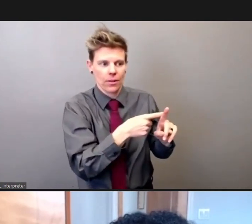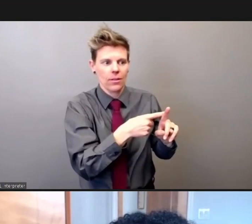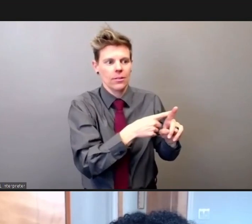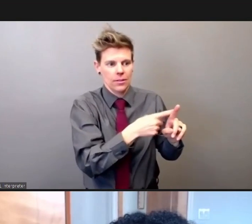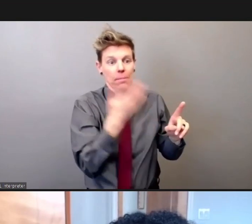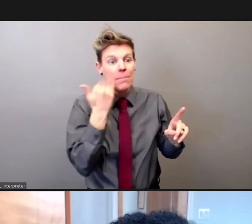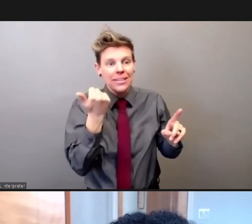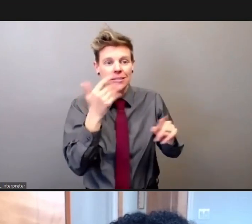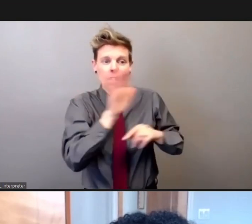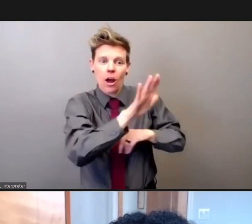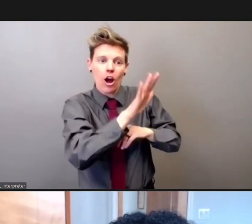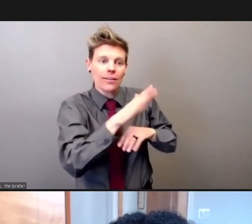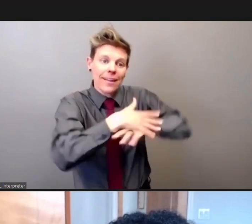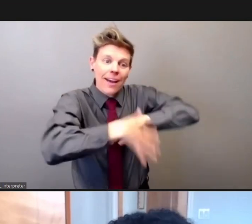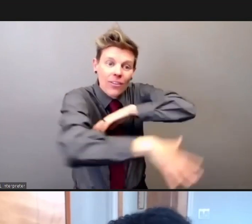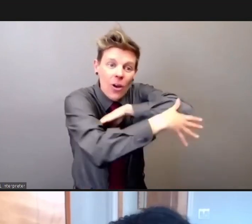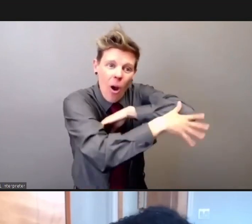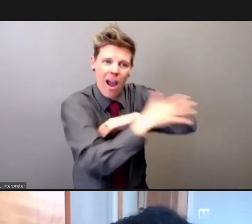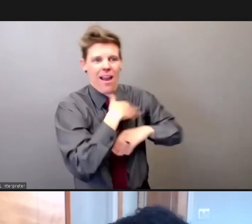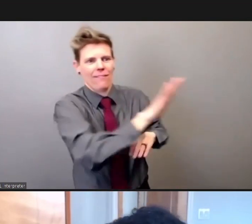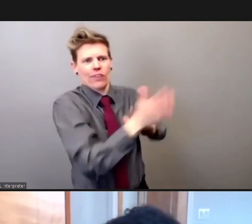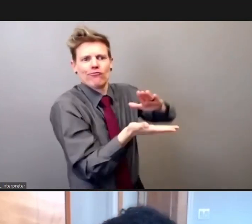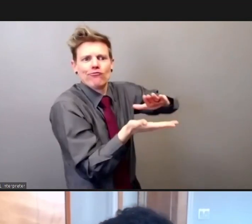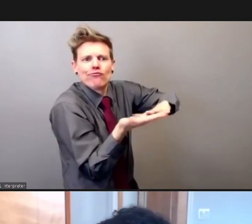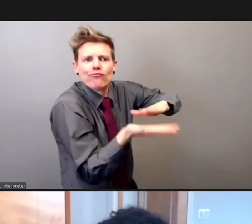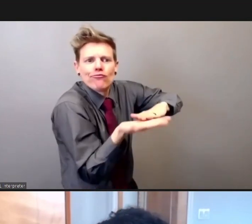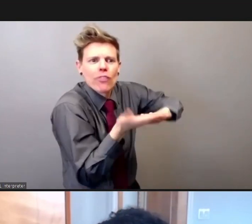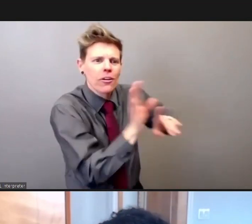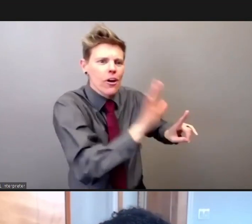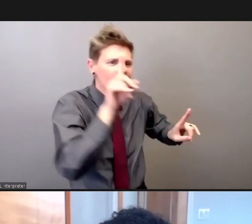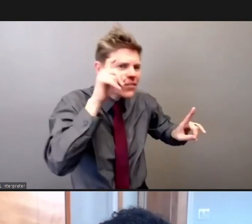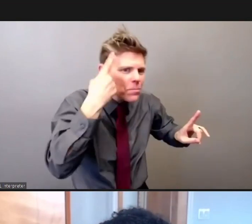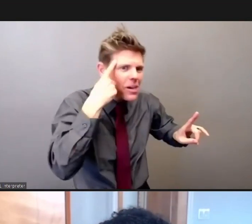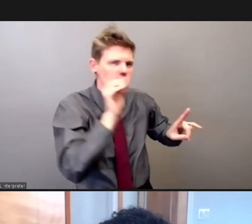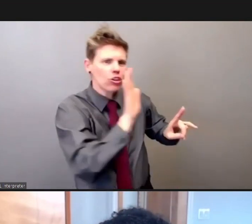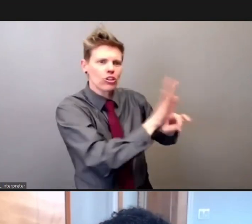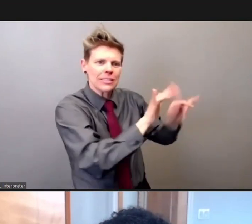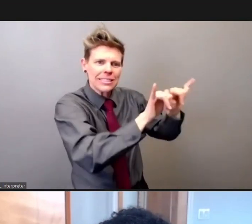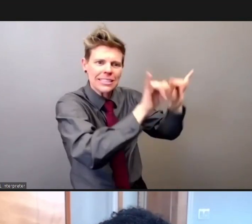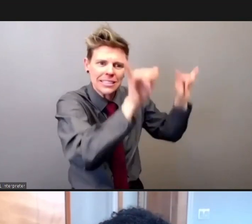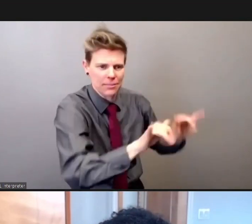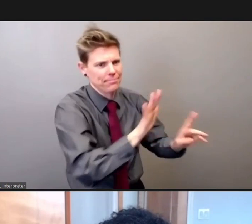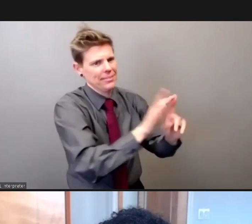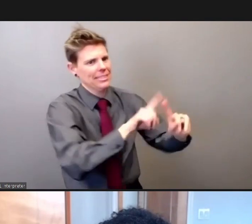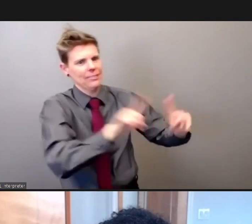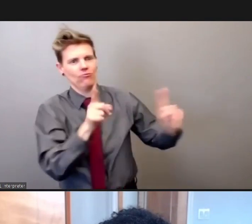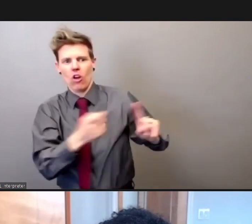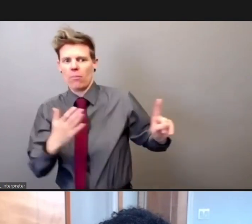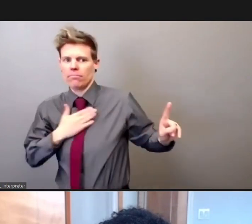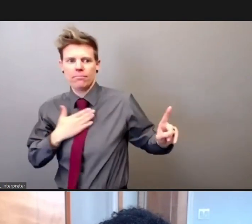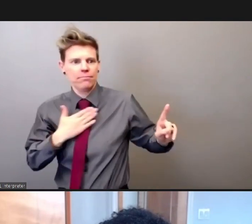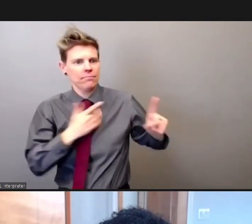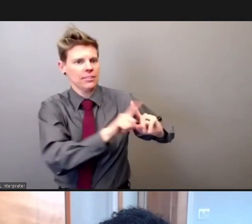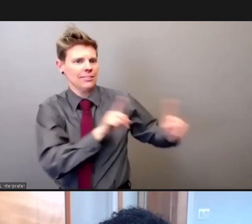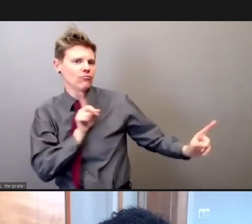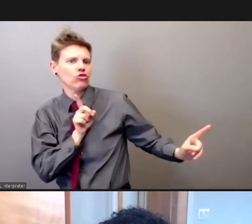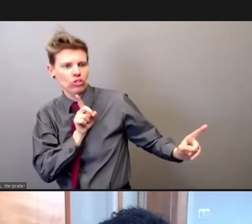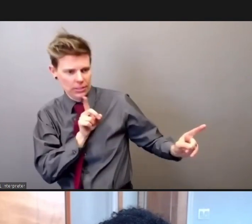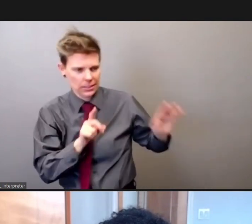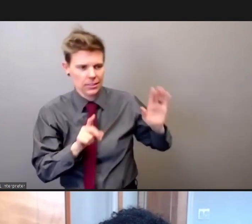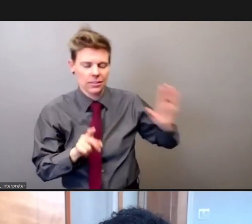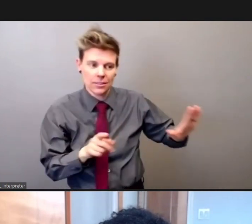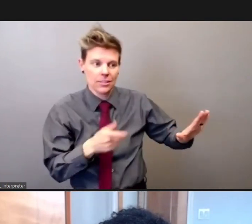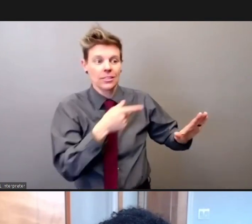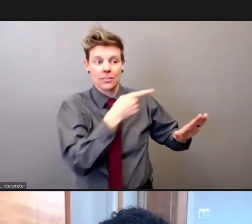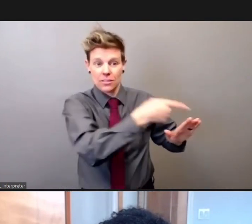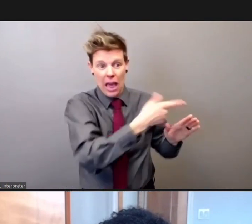apply. And so they are free actually to open, but they have been incredible partners, closing, really working hard at